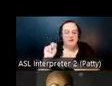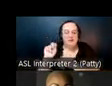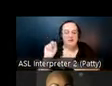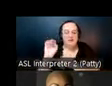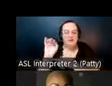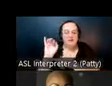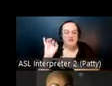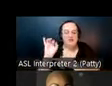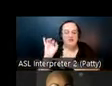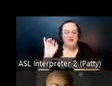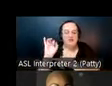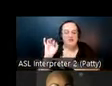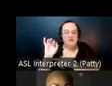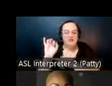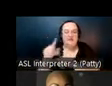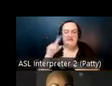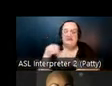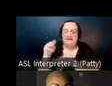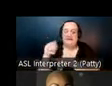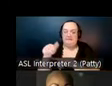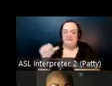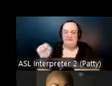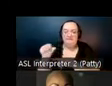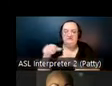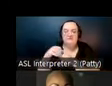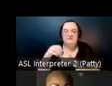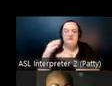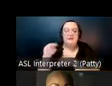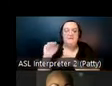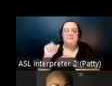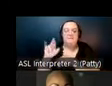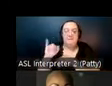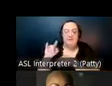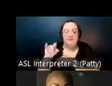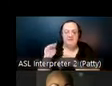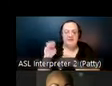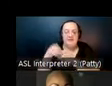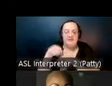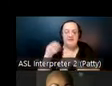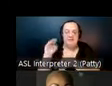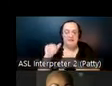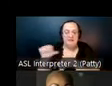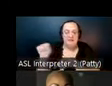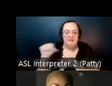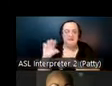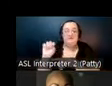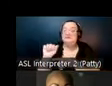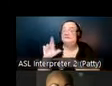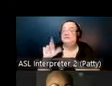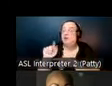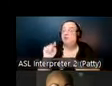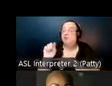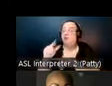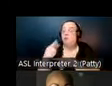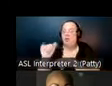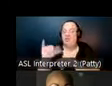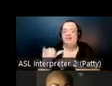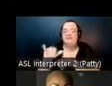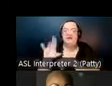Saugus Ironworks in Massachusetts, Salem Maritime in Massachusetts, Saratoga, upstate New